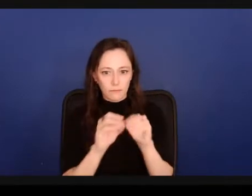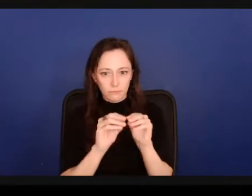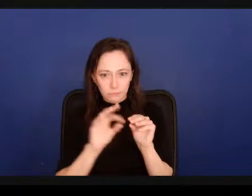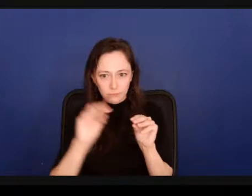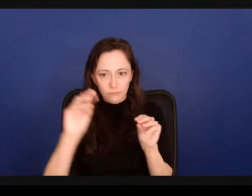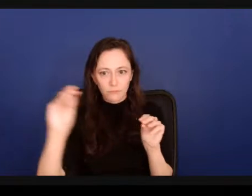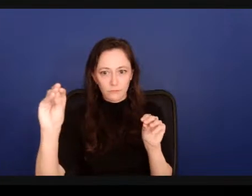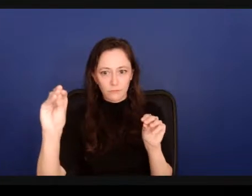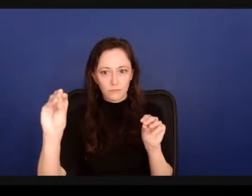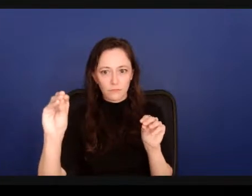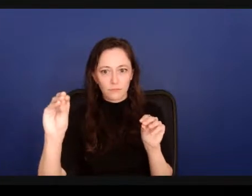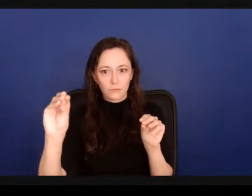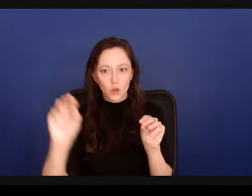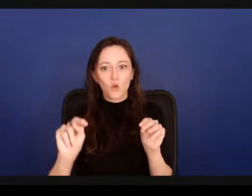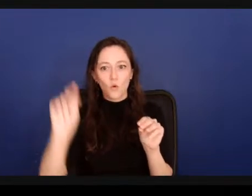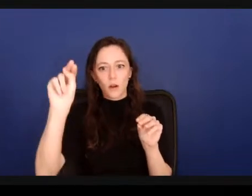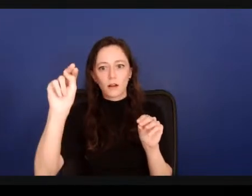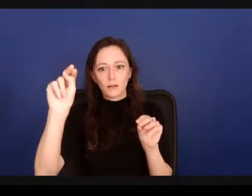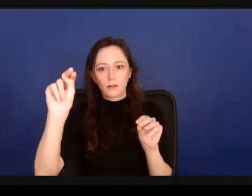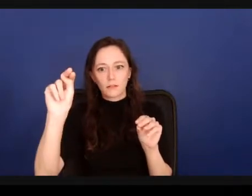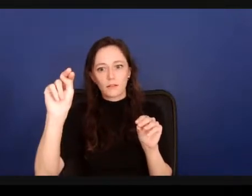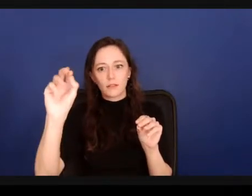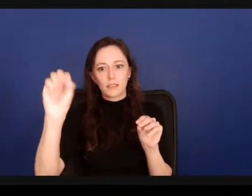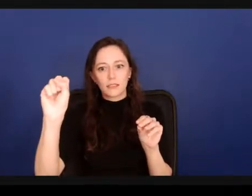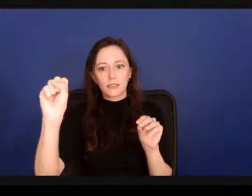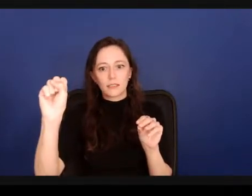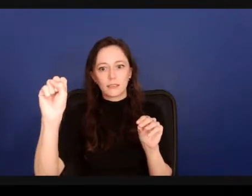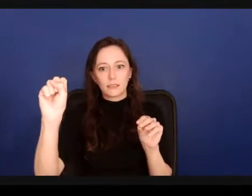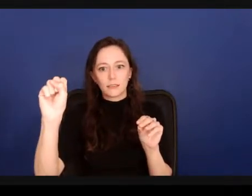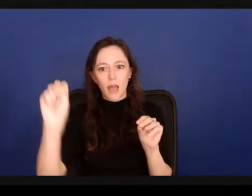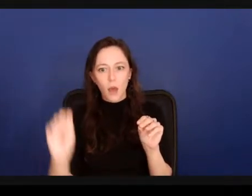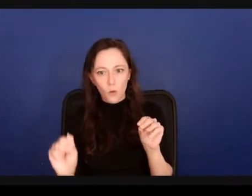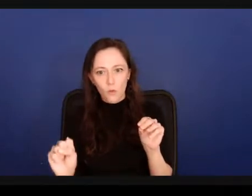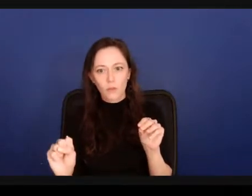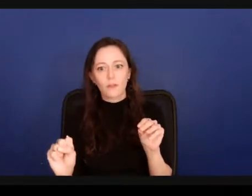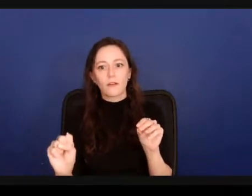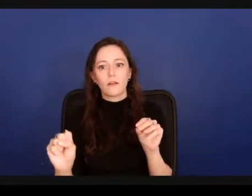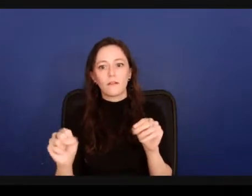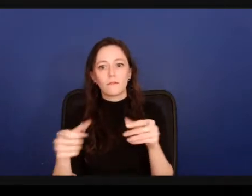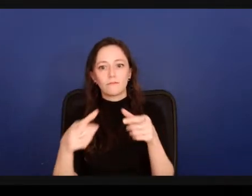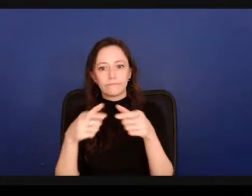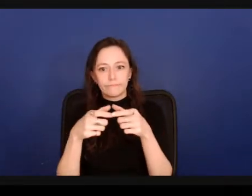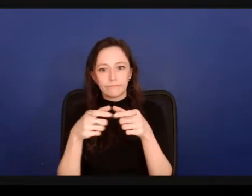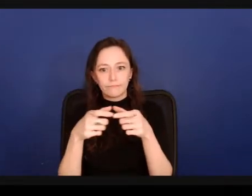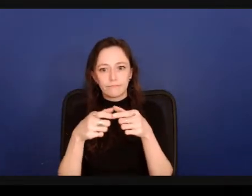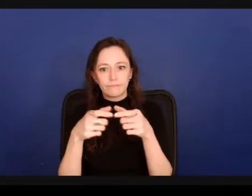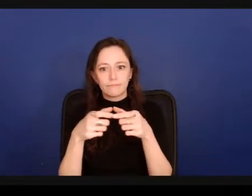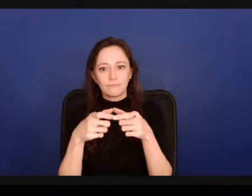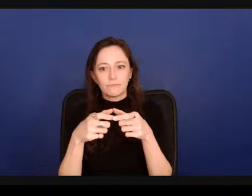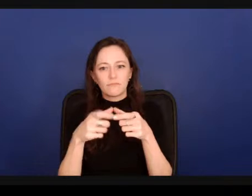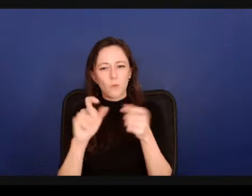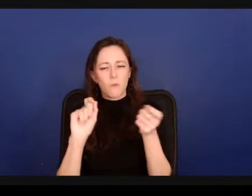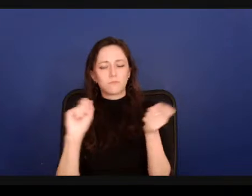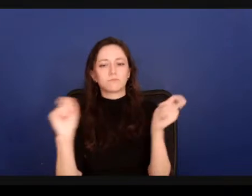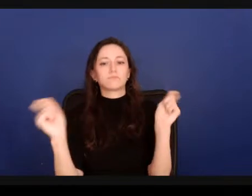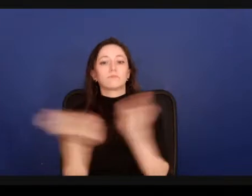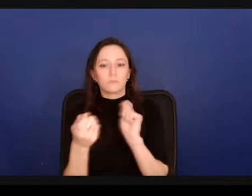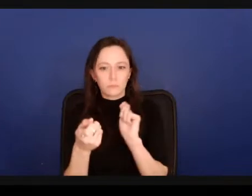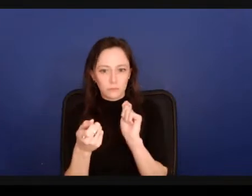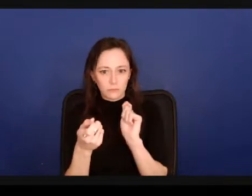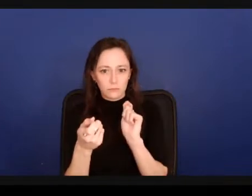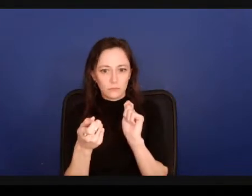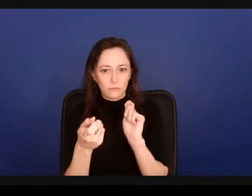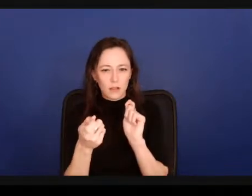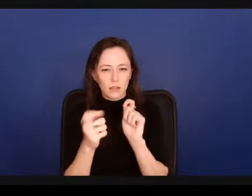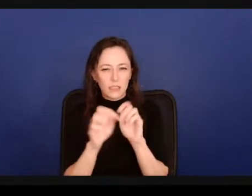south across Kilauea caldera, that corresponds right here. We had a big change in the average spreading rate